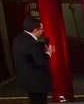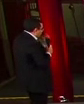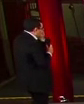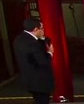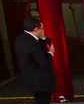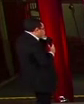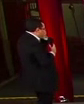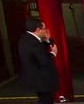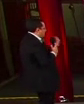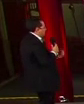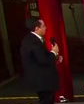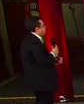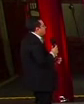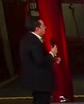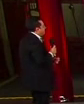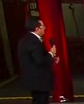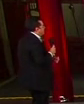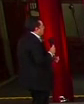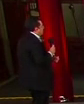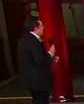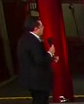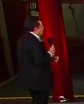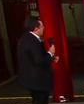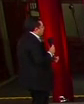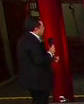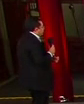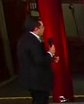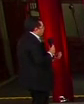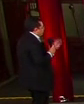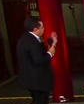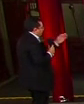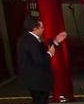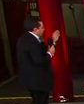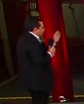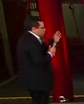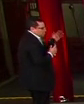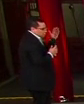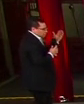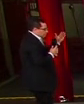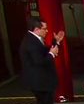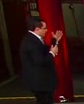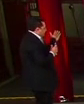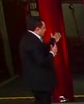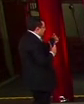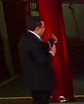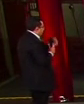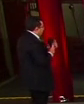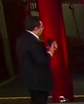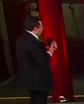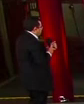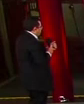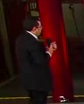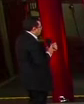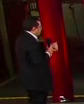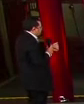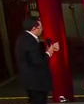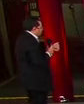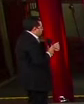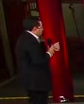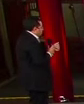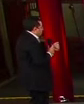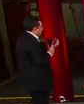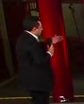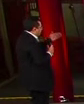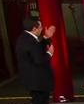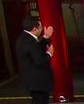are at a higher risk in this pandemic, that you should be especially cautious of staying home and keeping your